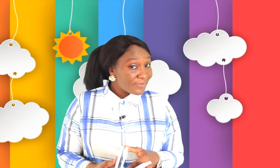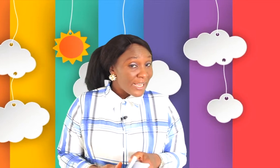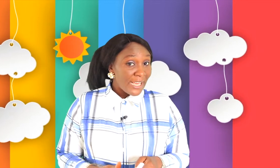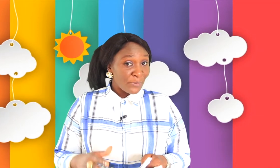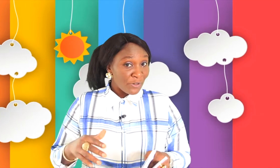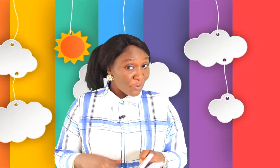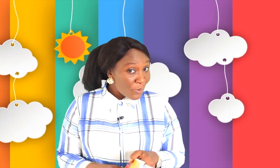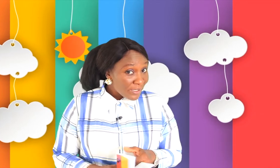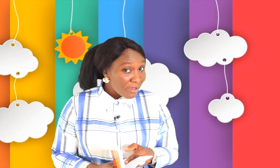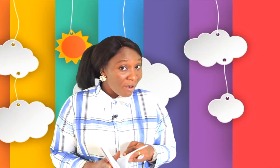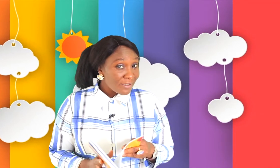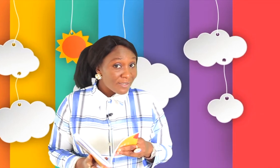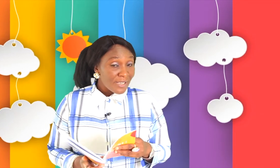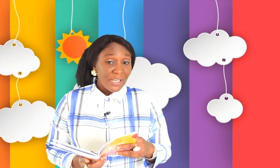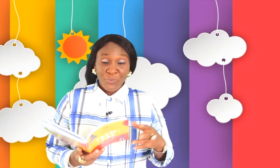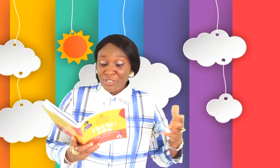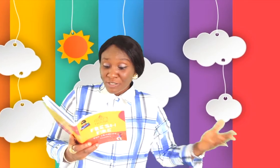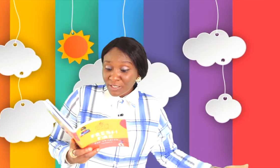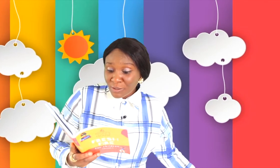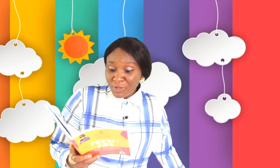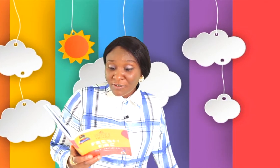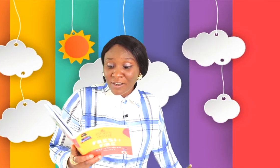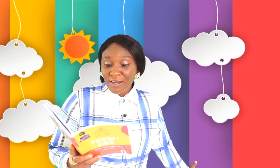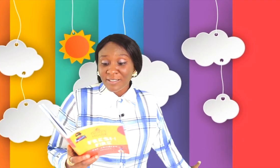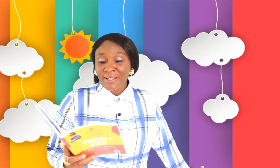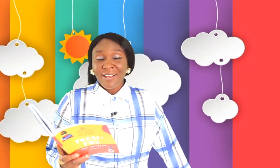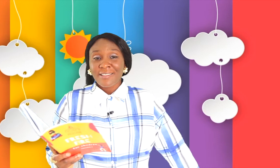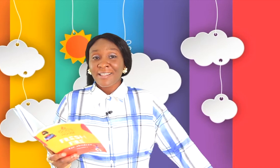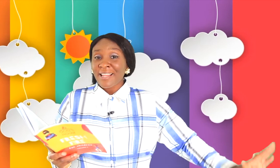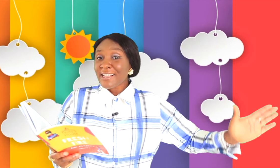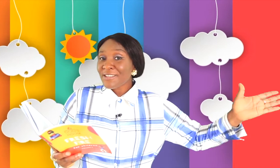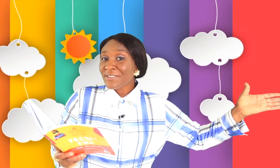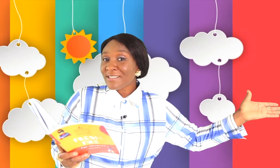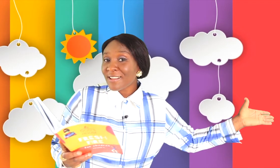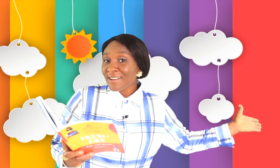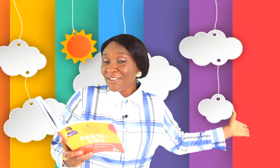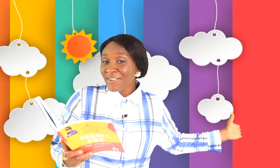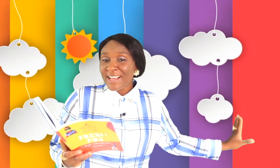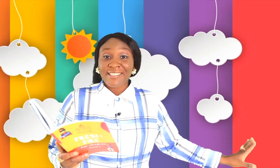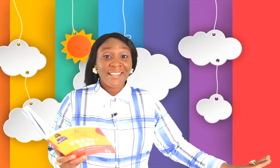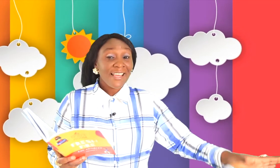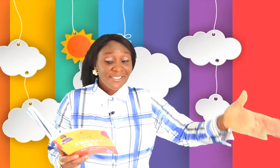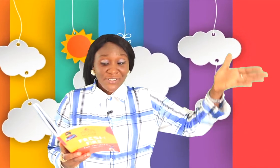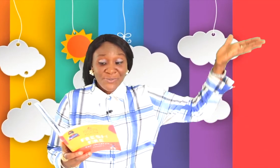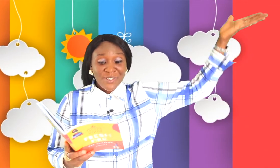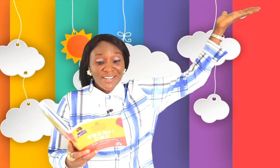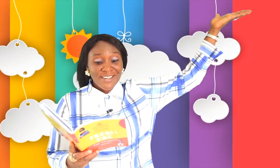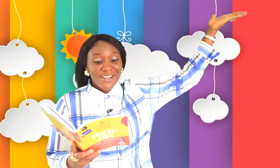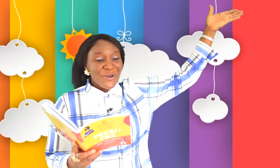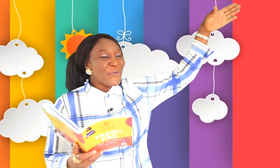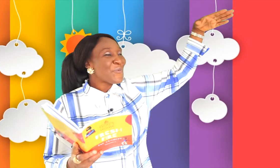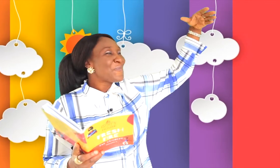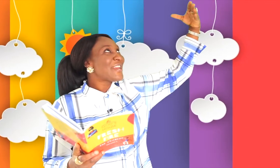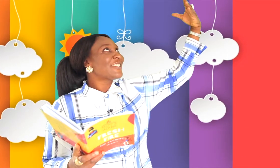God and we grow in his heart and we study the Word of God, the light of his love and the light of his